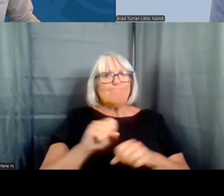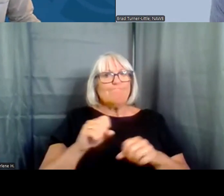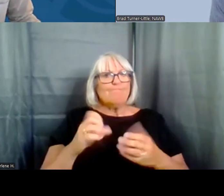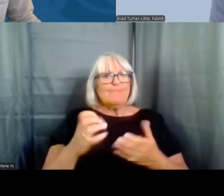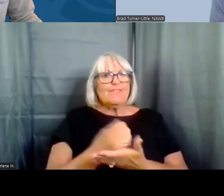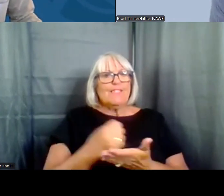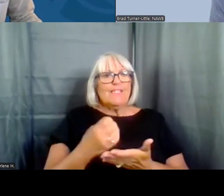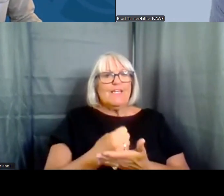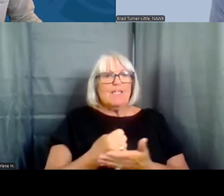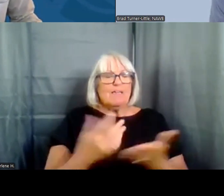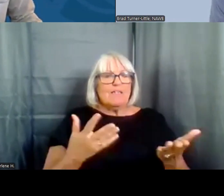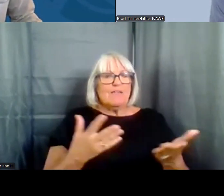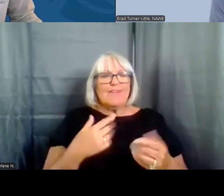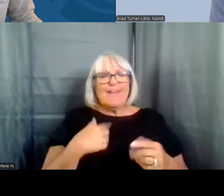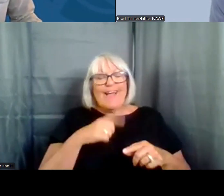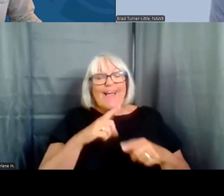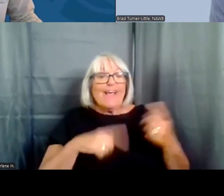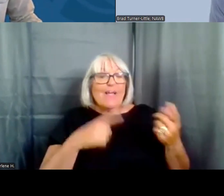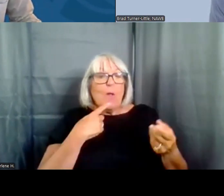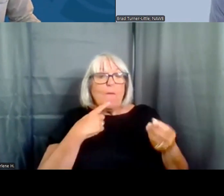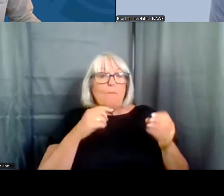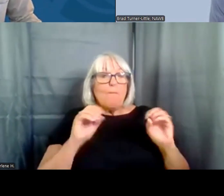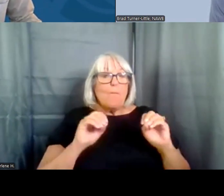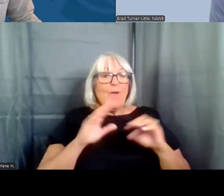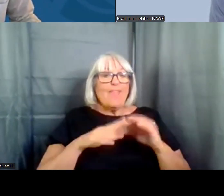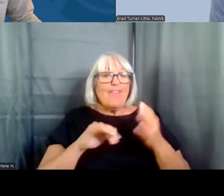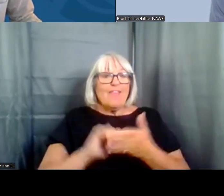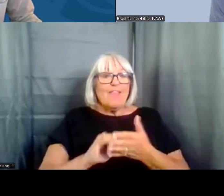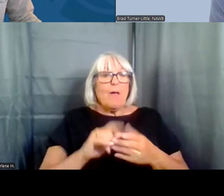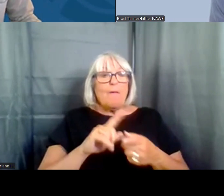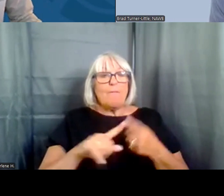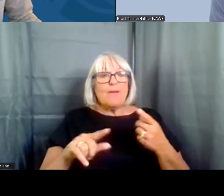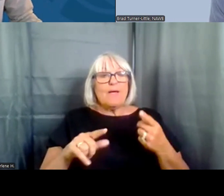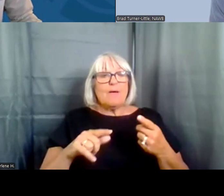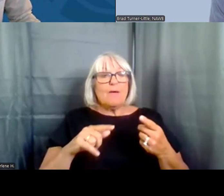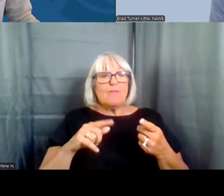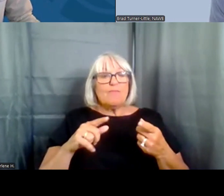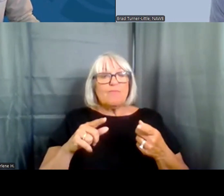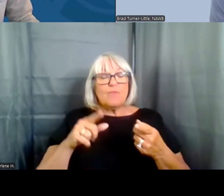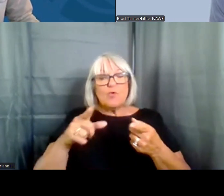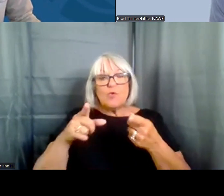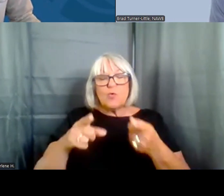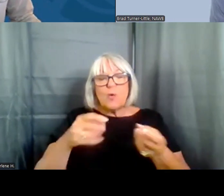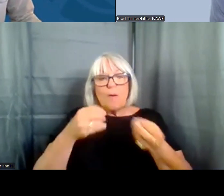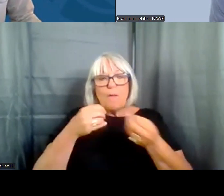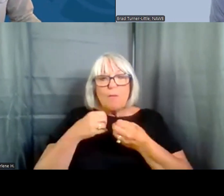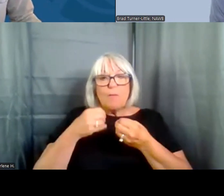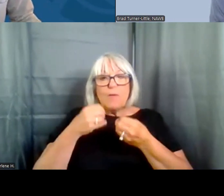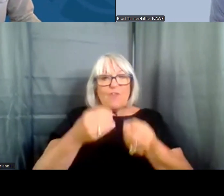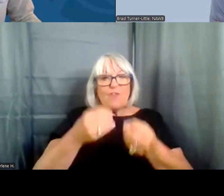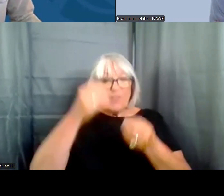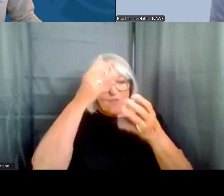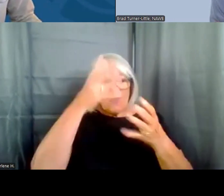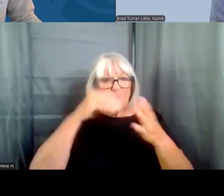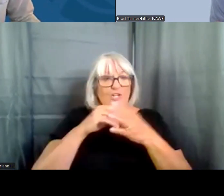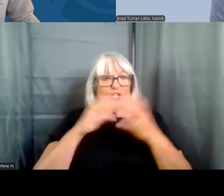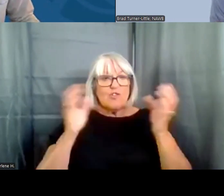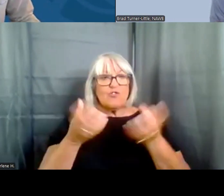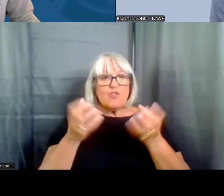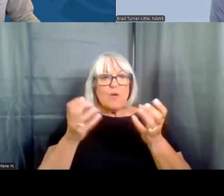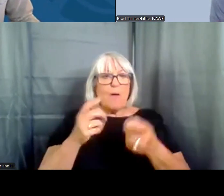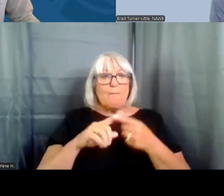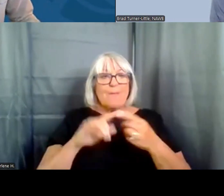in the chat if she's still on the webinar. But it's, you know, an amazing and great and innovative process that has really moved the needle